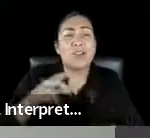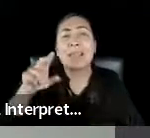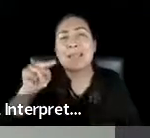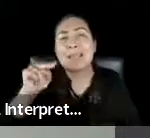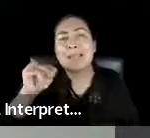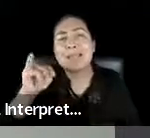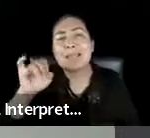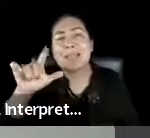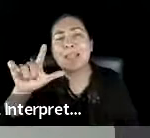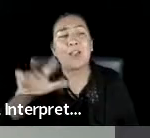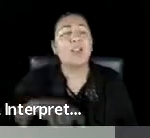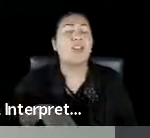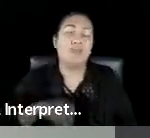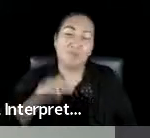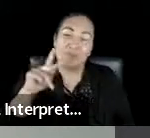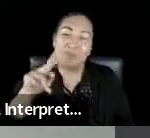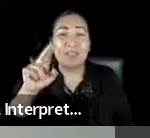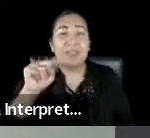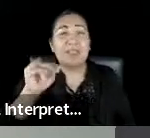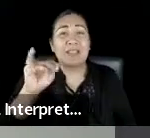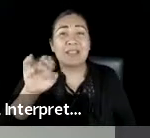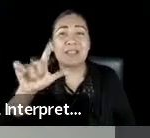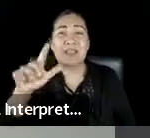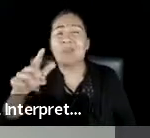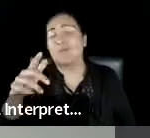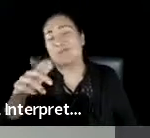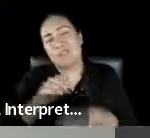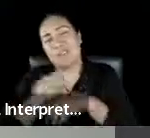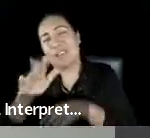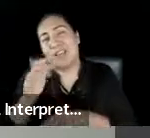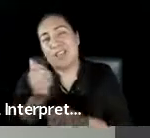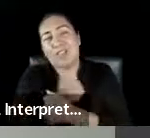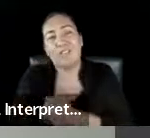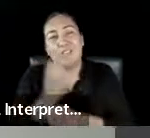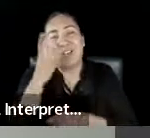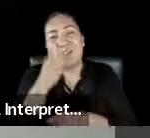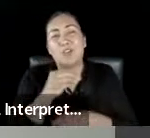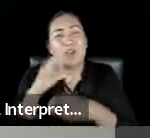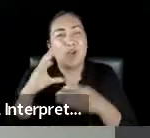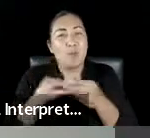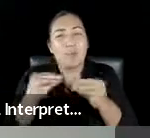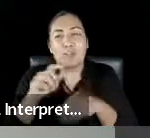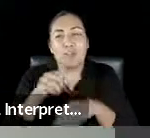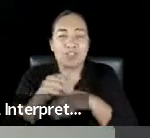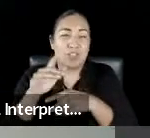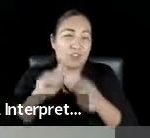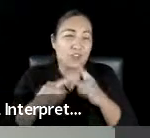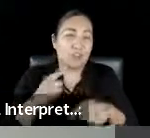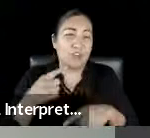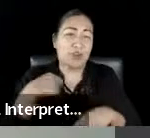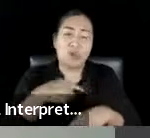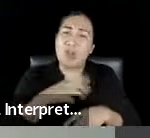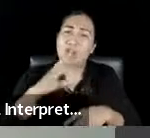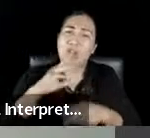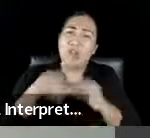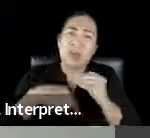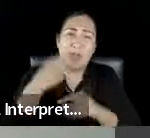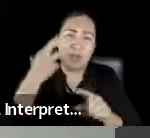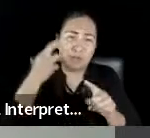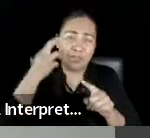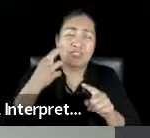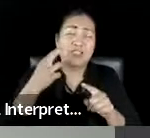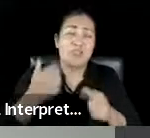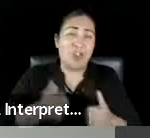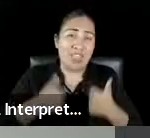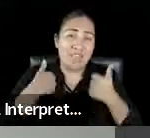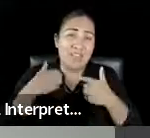All right. Hey, Neo, sending love to you. That was a beautiful message that you send to your friends. And we've talked about reasons for living and connectedness and all the things. So